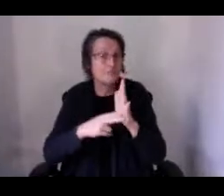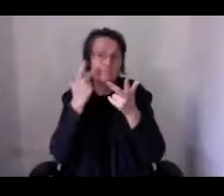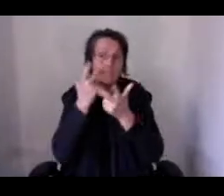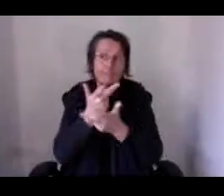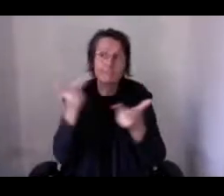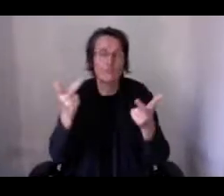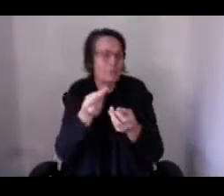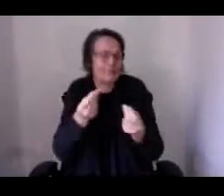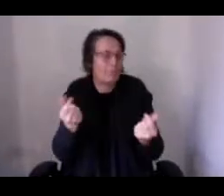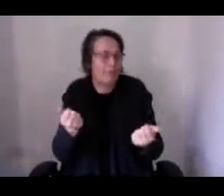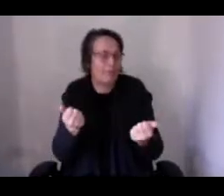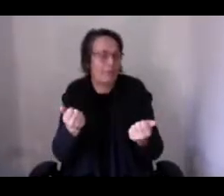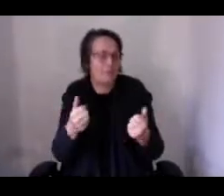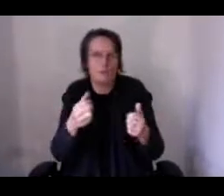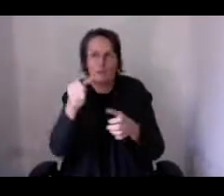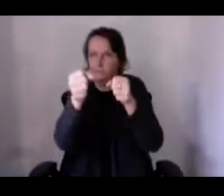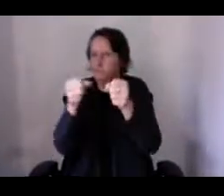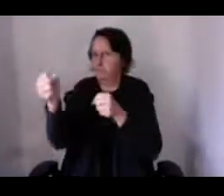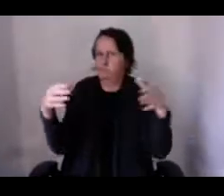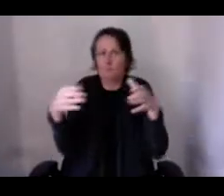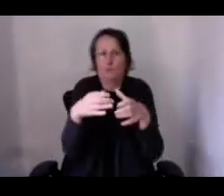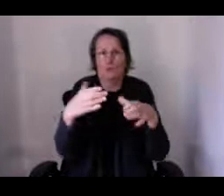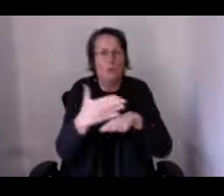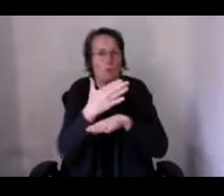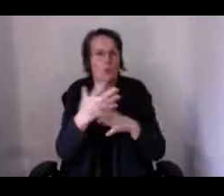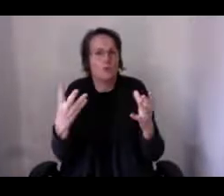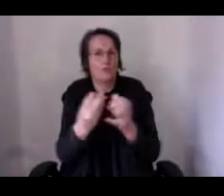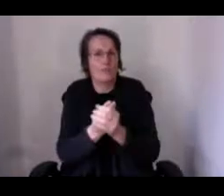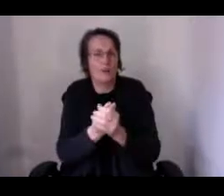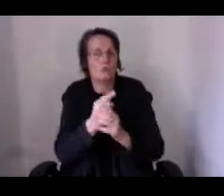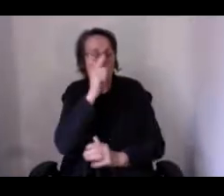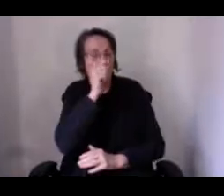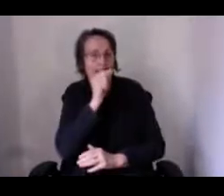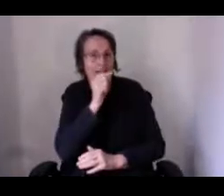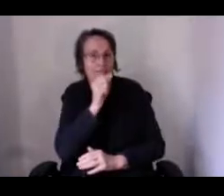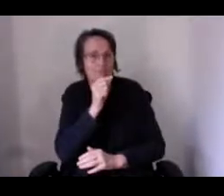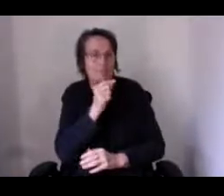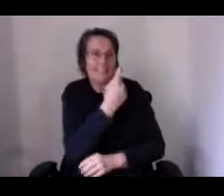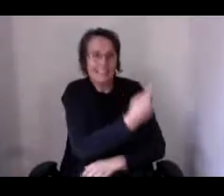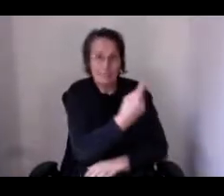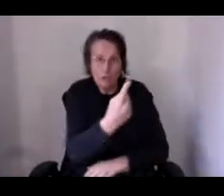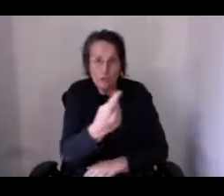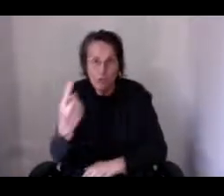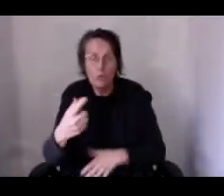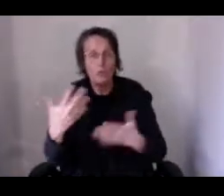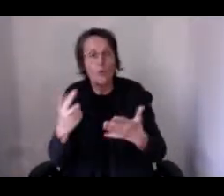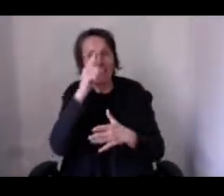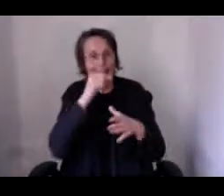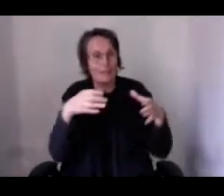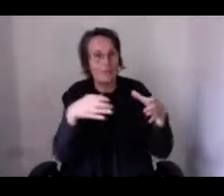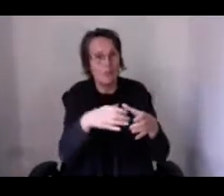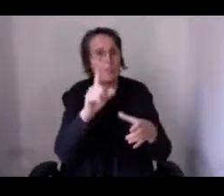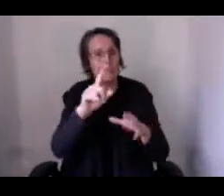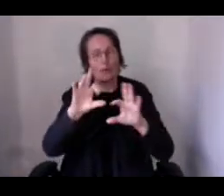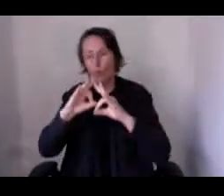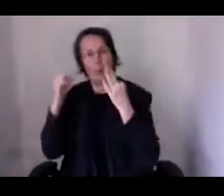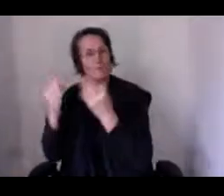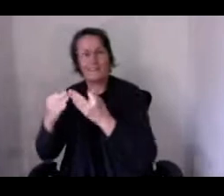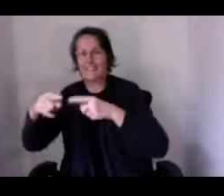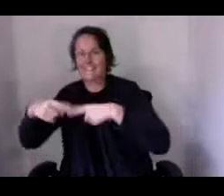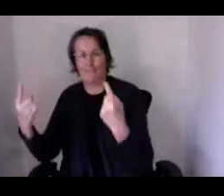any kind of sort of creative project, you can actually move between individual or group. But an organisation is a formalised